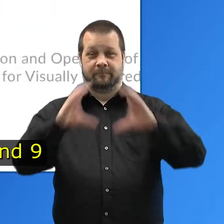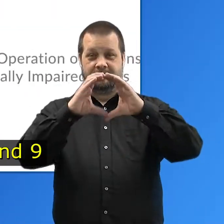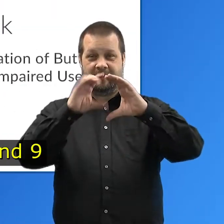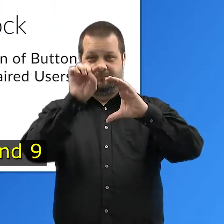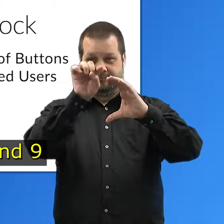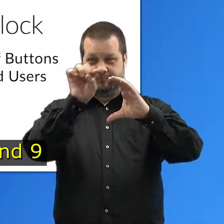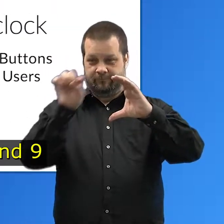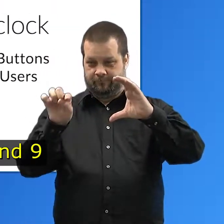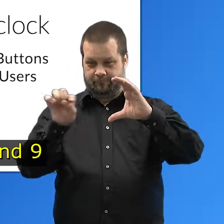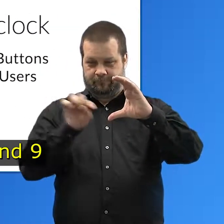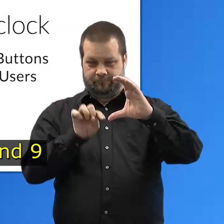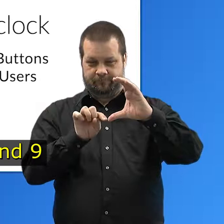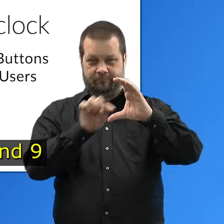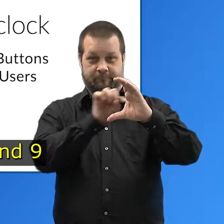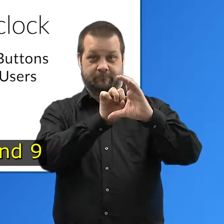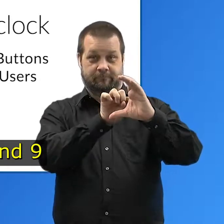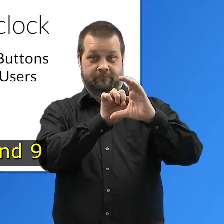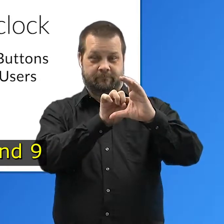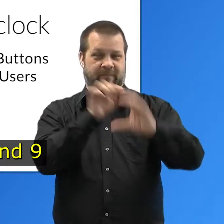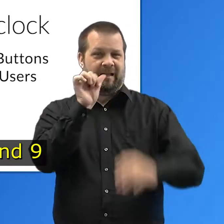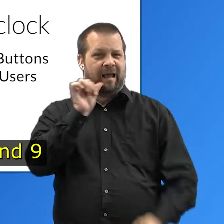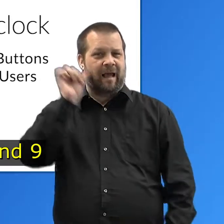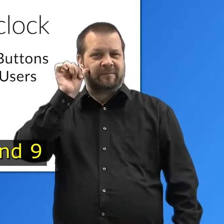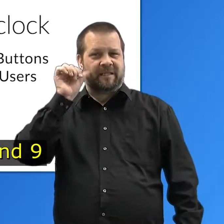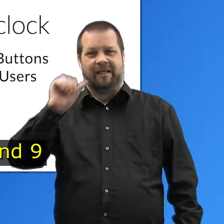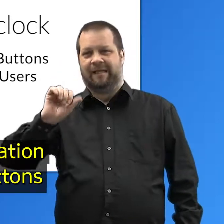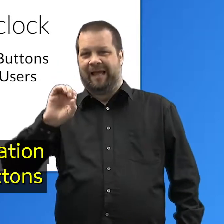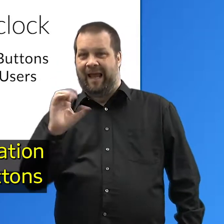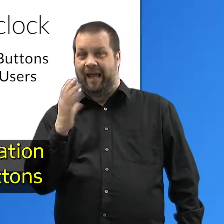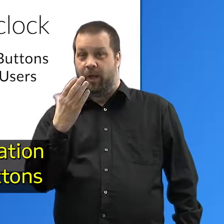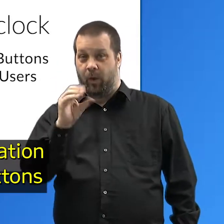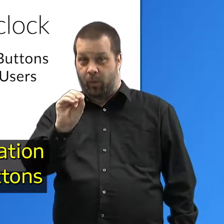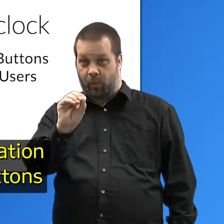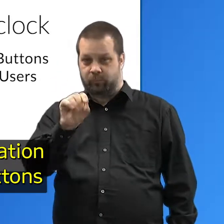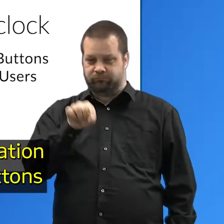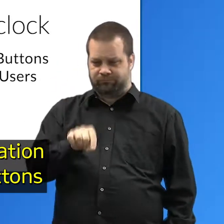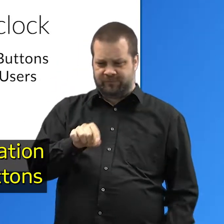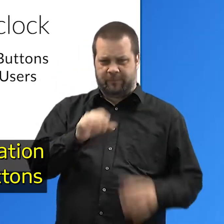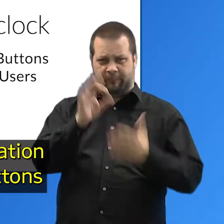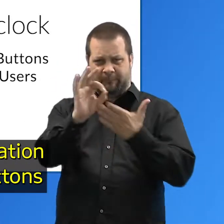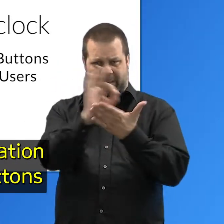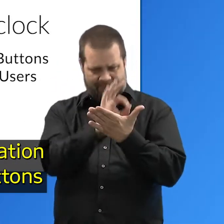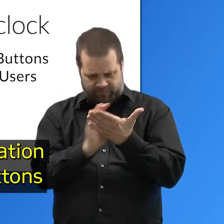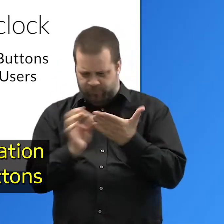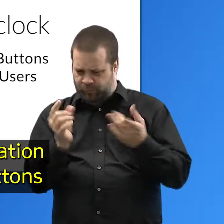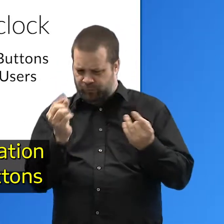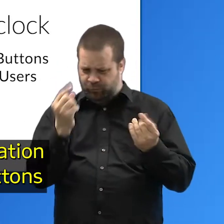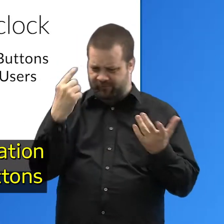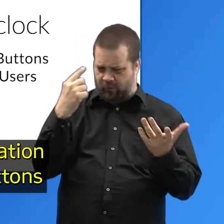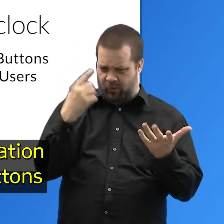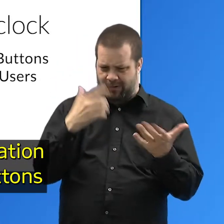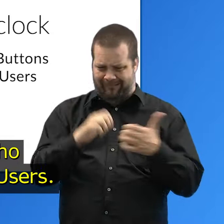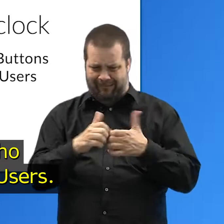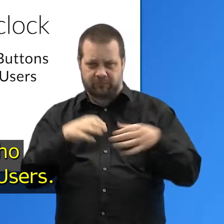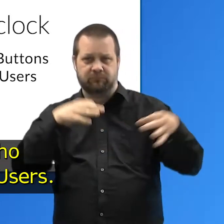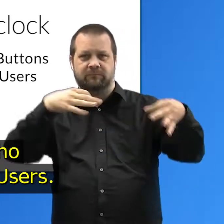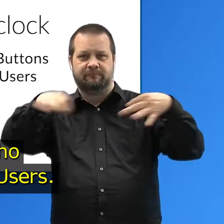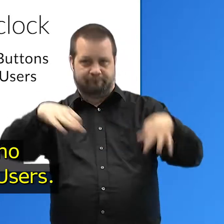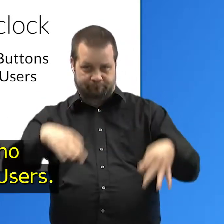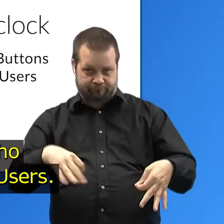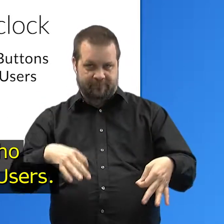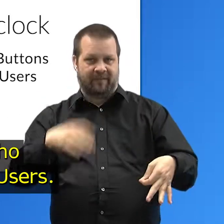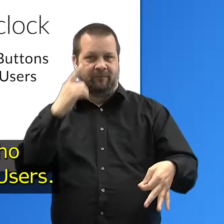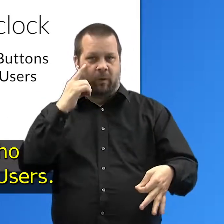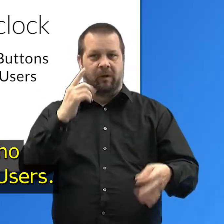Buttons at 12, 3, 6, and 9 o'clock. A tutorial on the location and operation of buttons on the